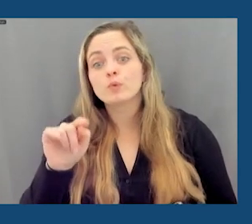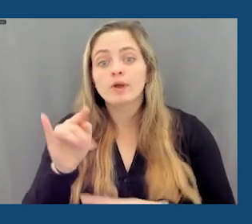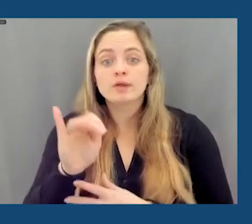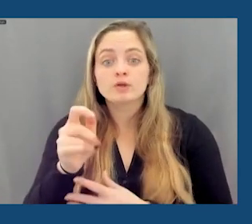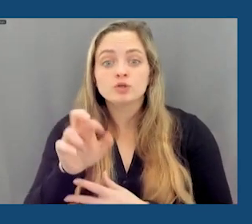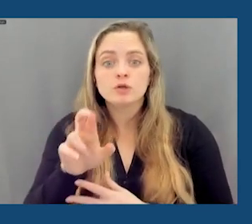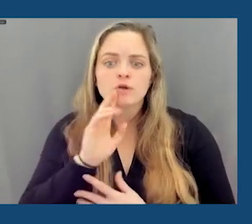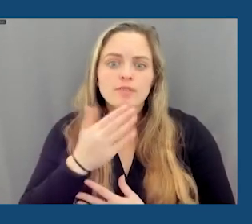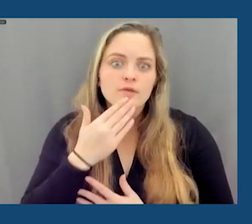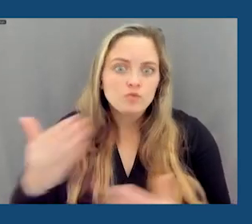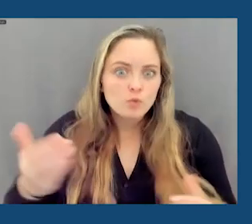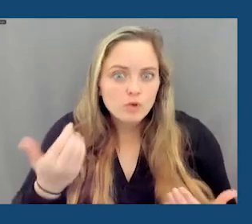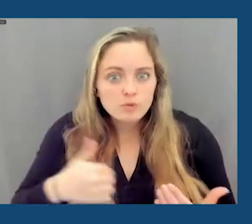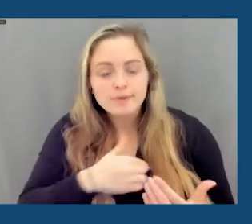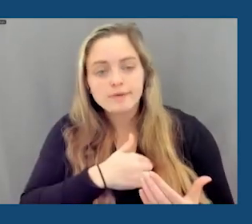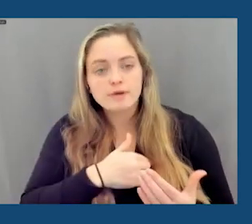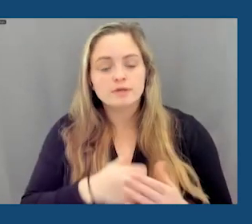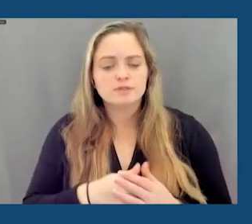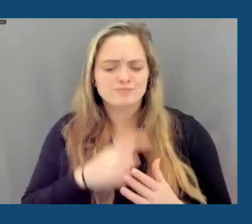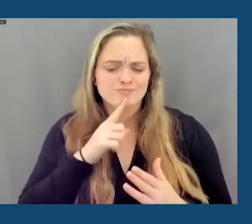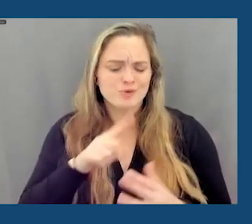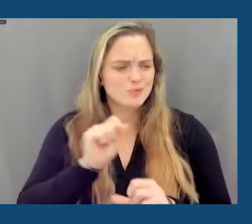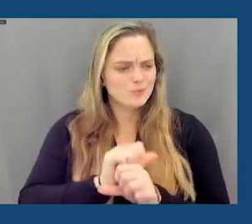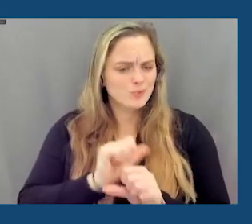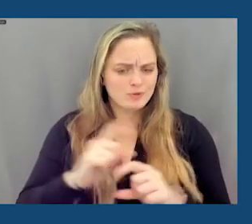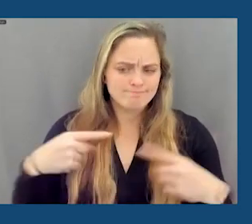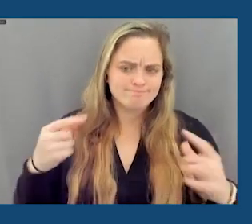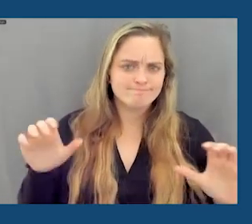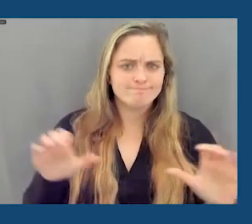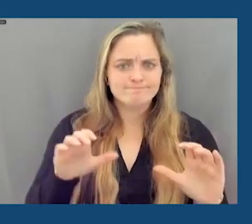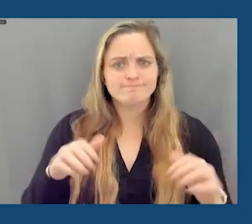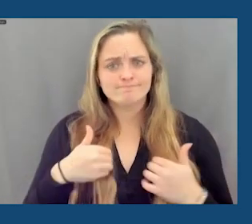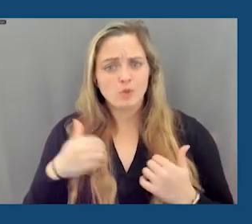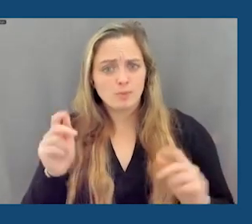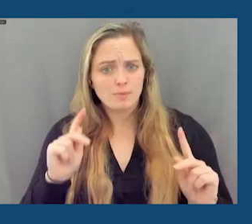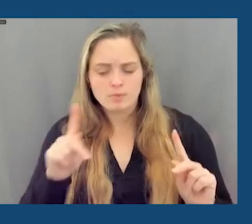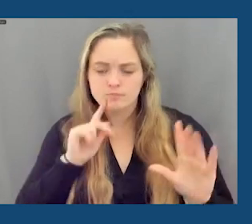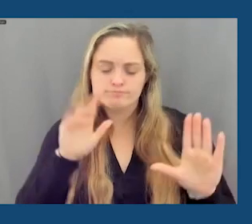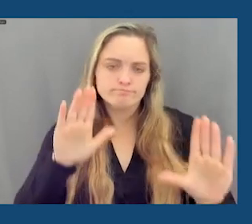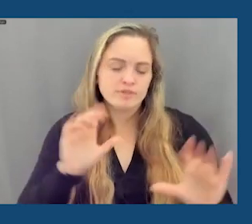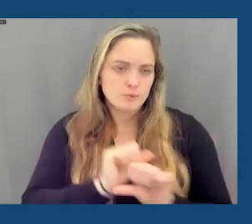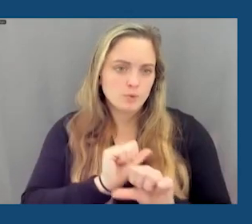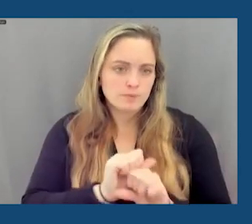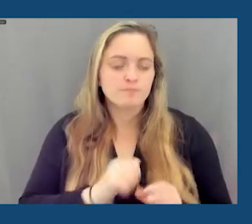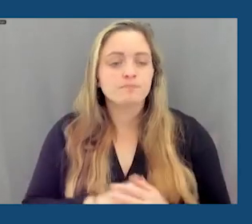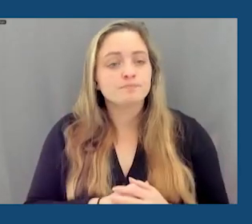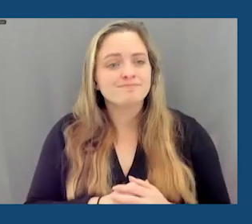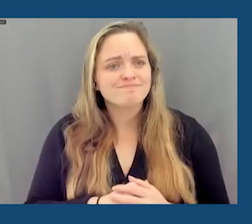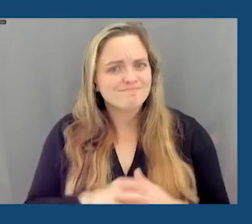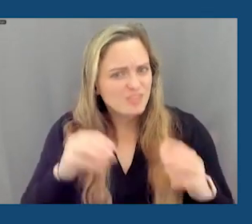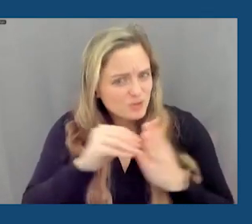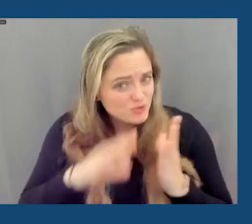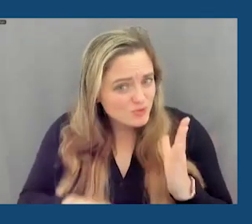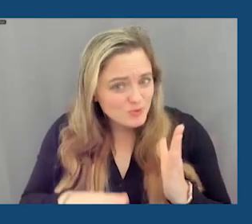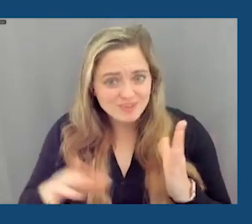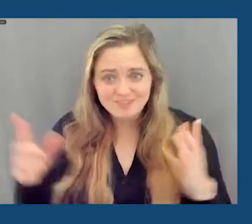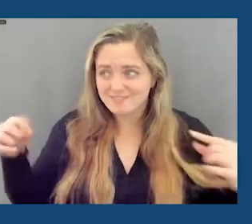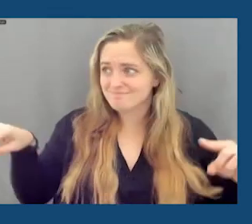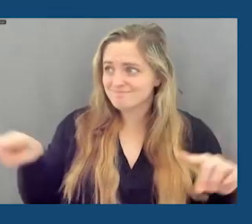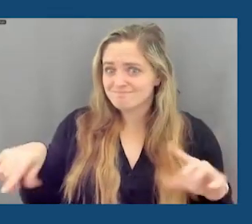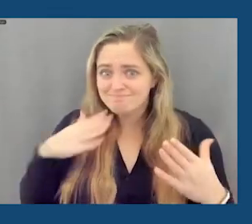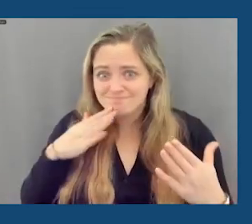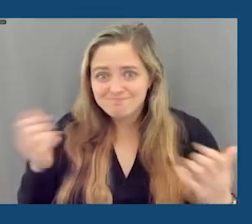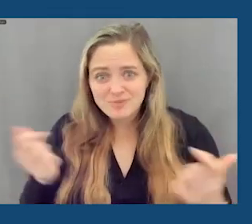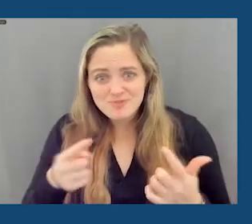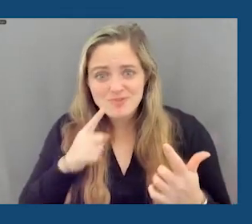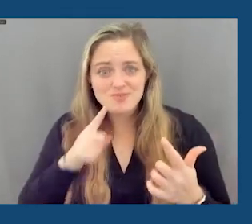welcoming us and for really the work that you've done here with these young people. It's extraordinary. And all the students, and I want to thank them for being